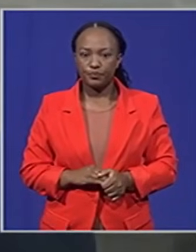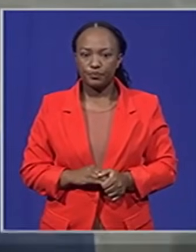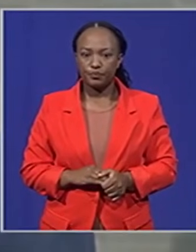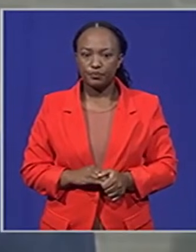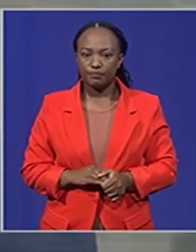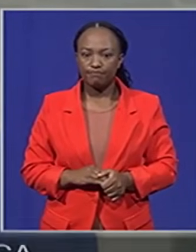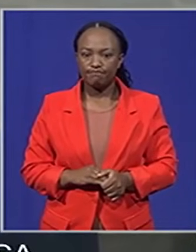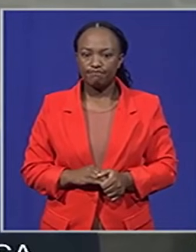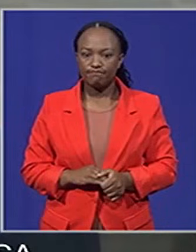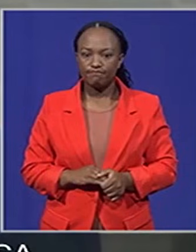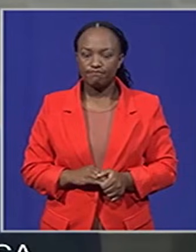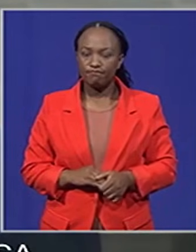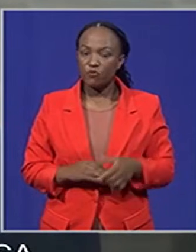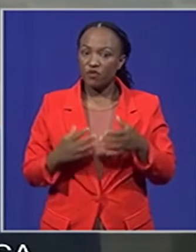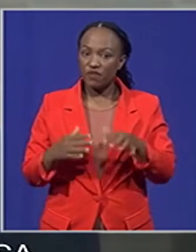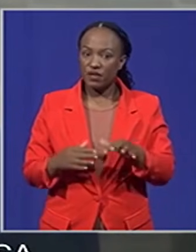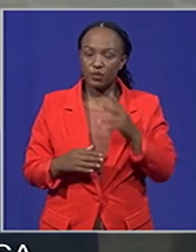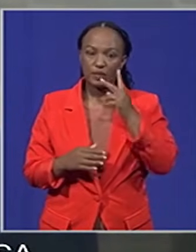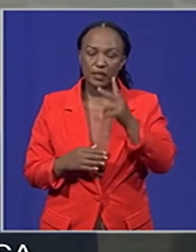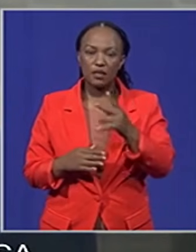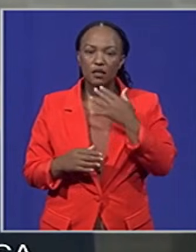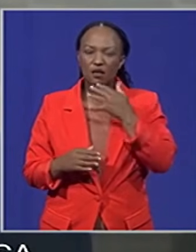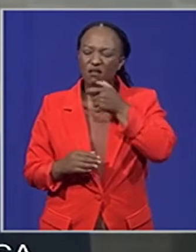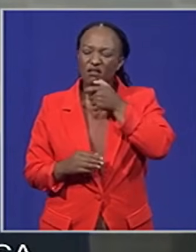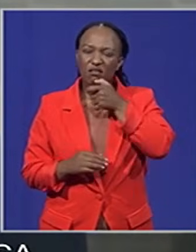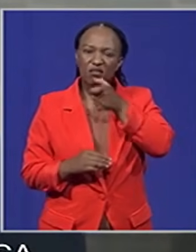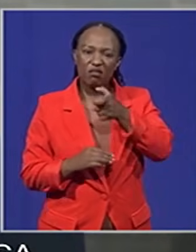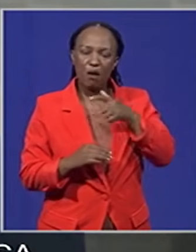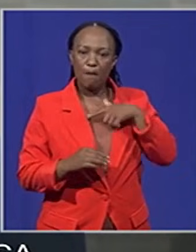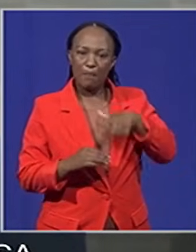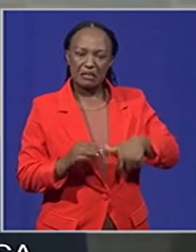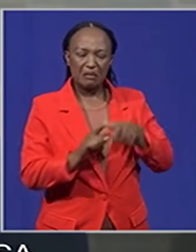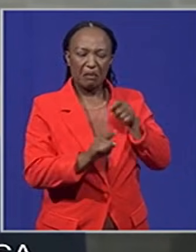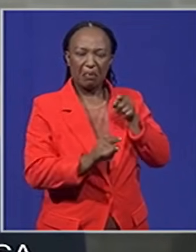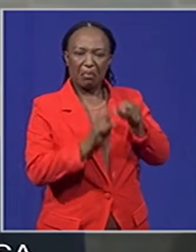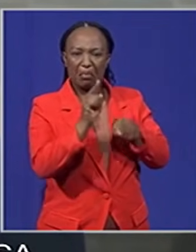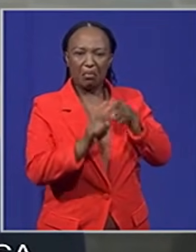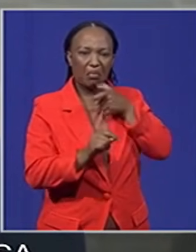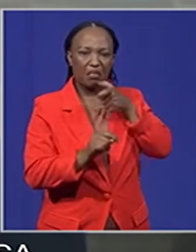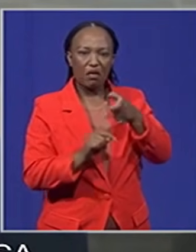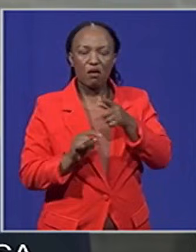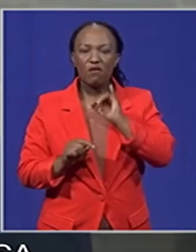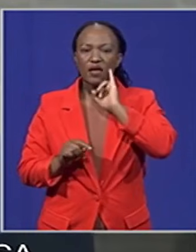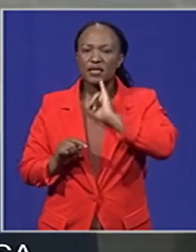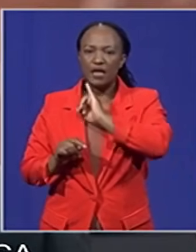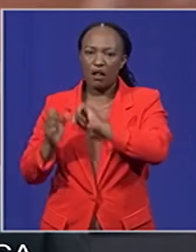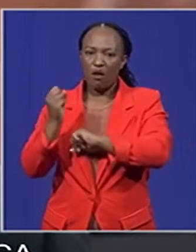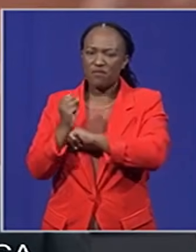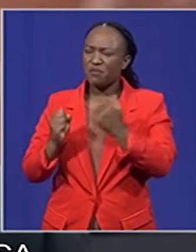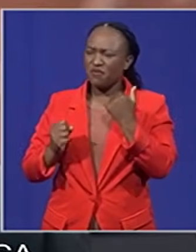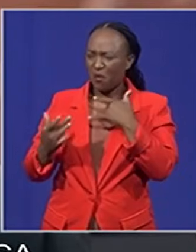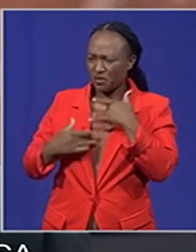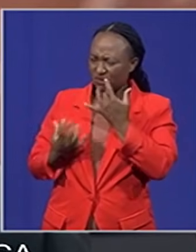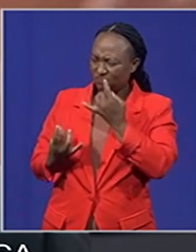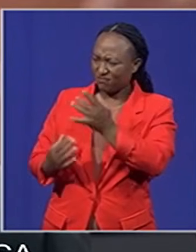We've seen very disparaging remarks directed at our president, and we've raised these concerns with the Israeli embassy previously.